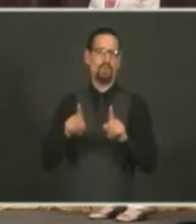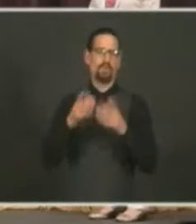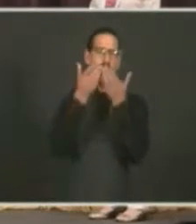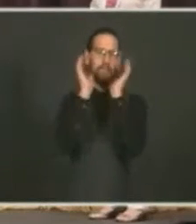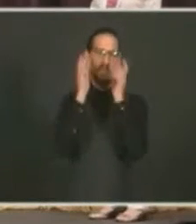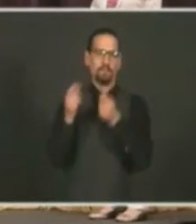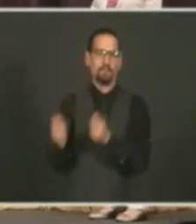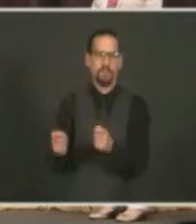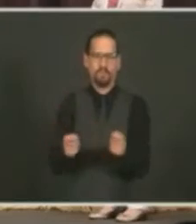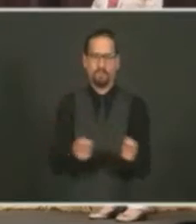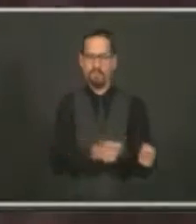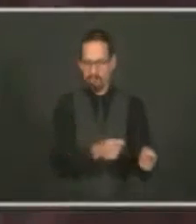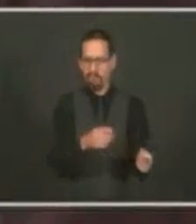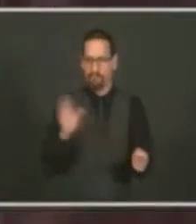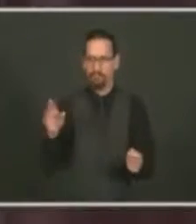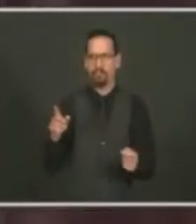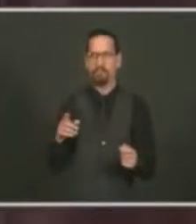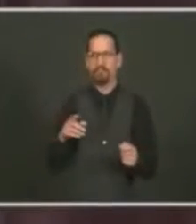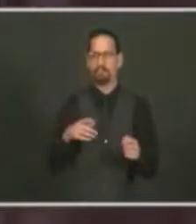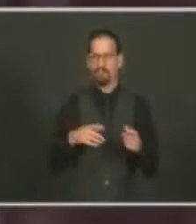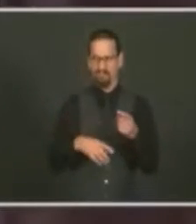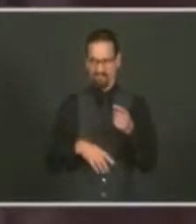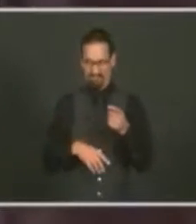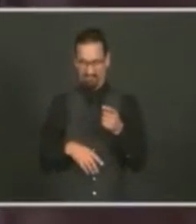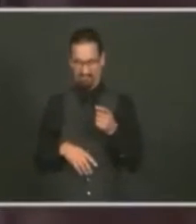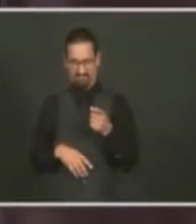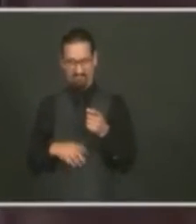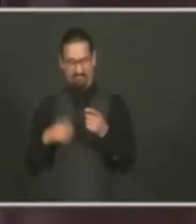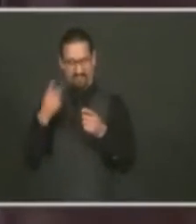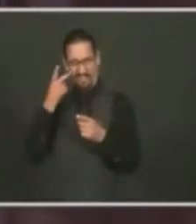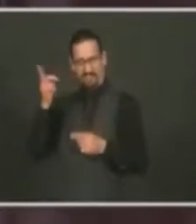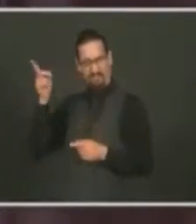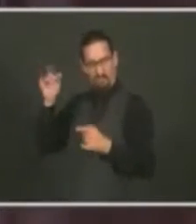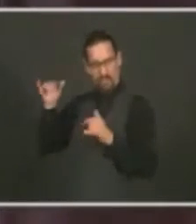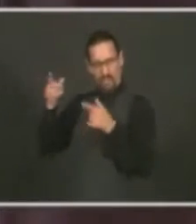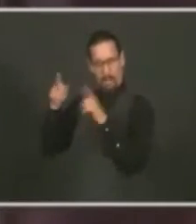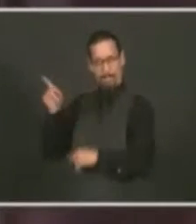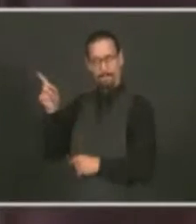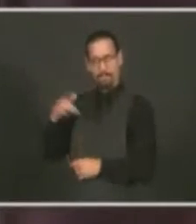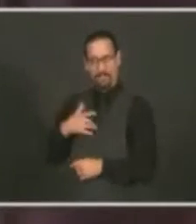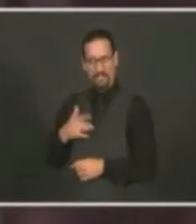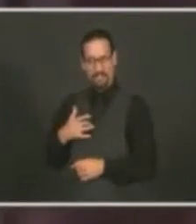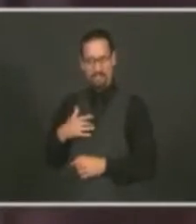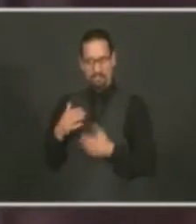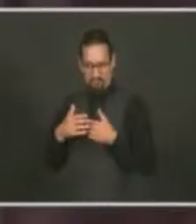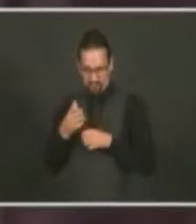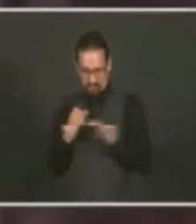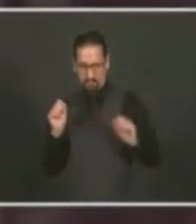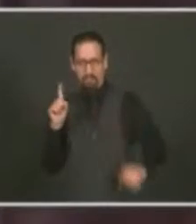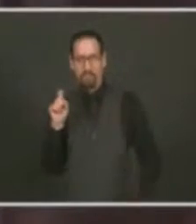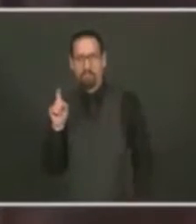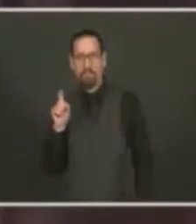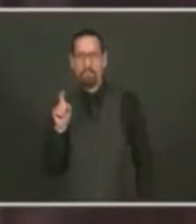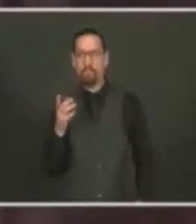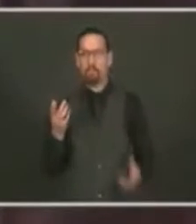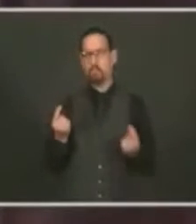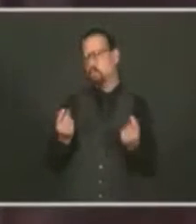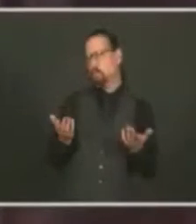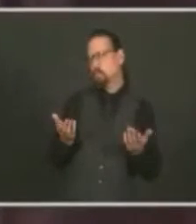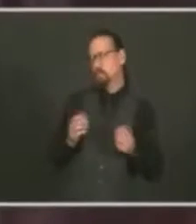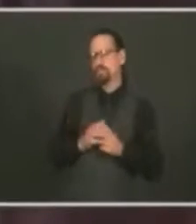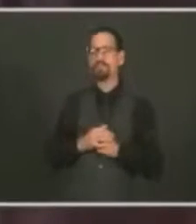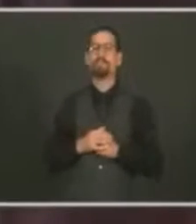move forward with trick-or-treating here? The critical piece is wearing a mask. Even in small